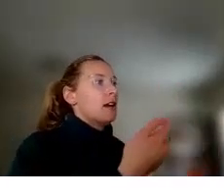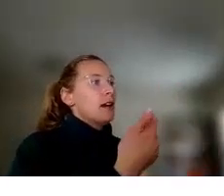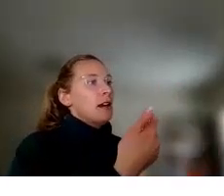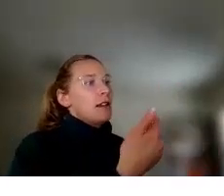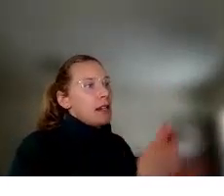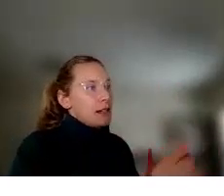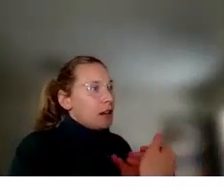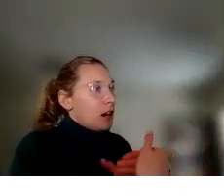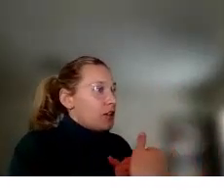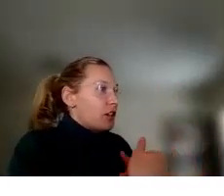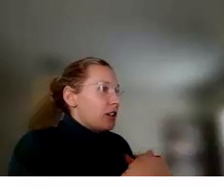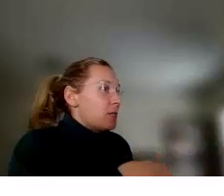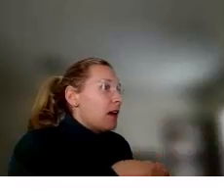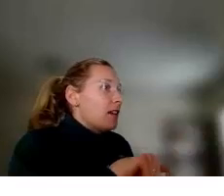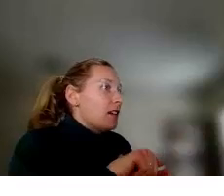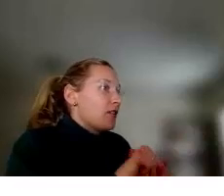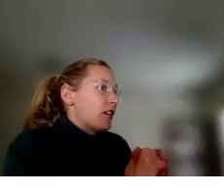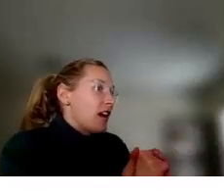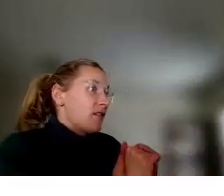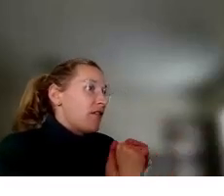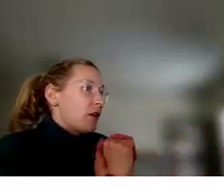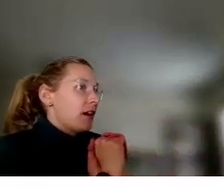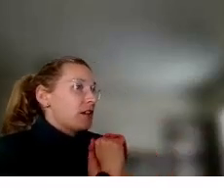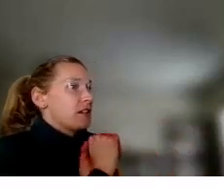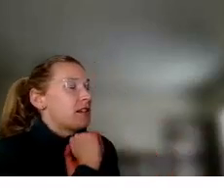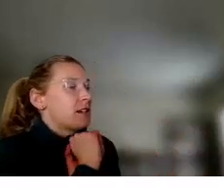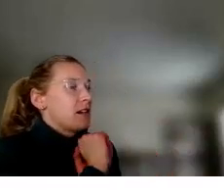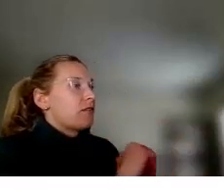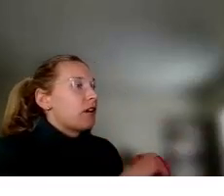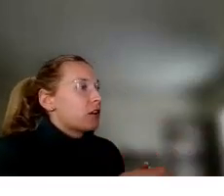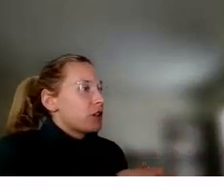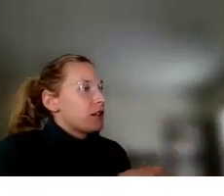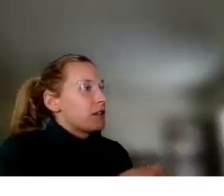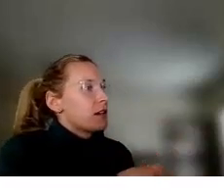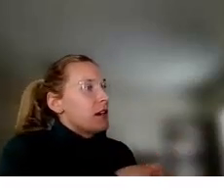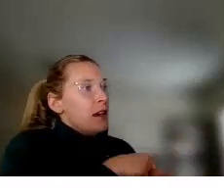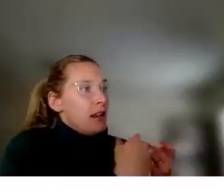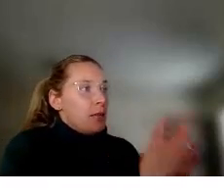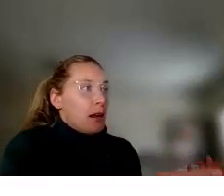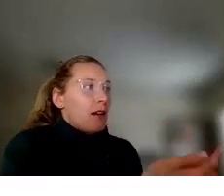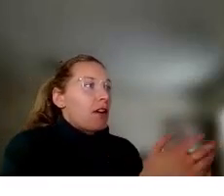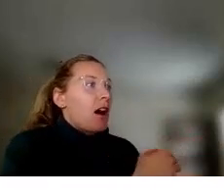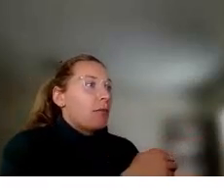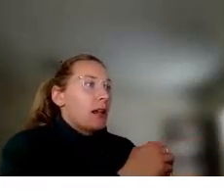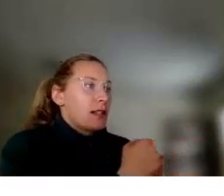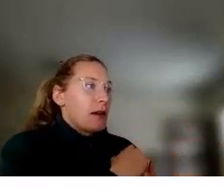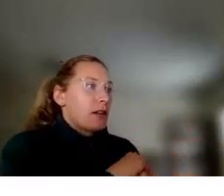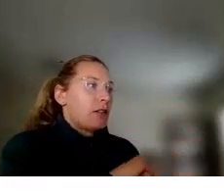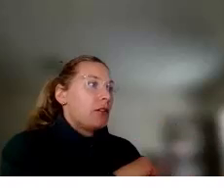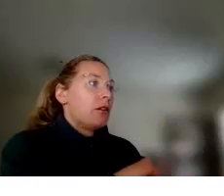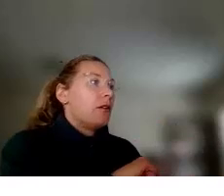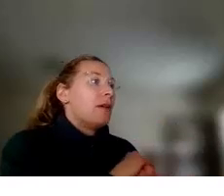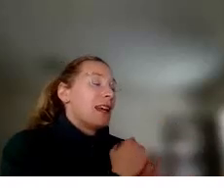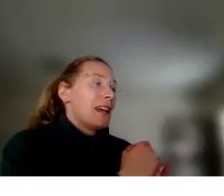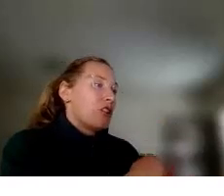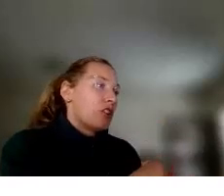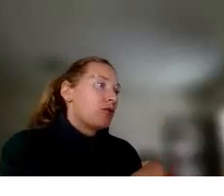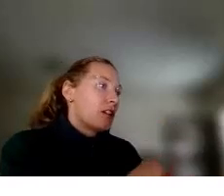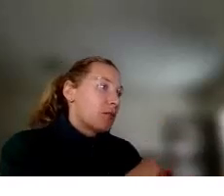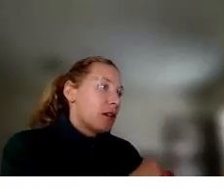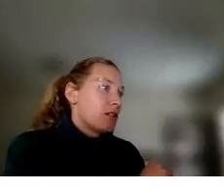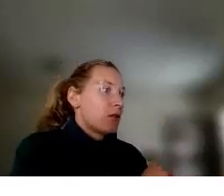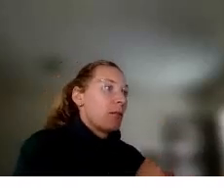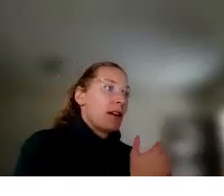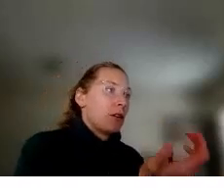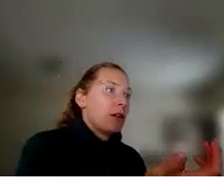either be technologically dependent for life or health sustaining functions. They may have complex